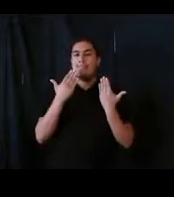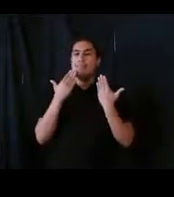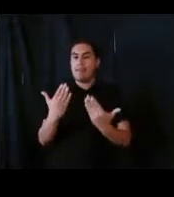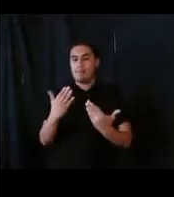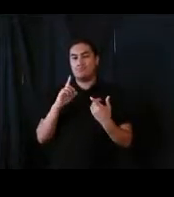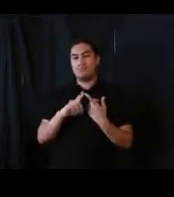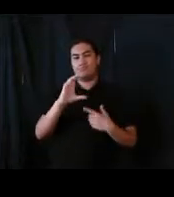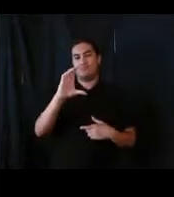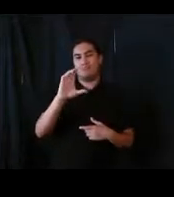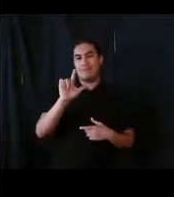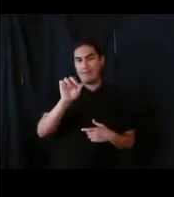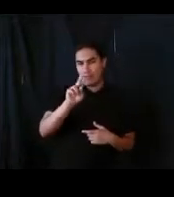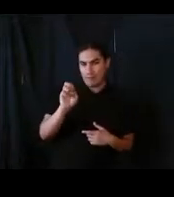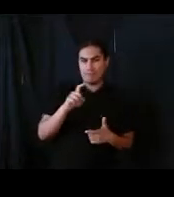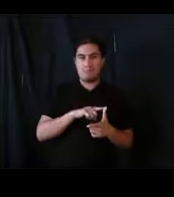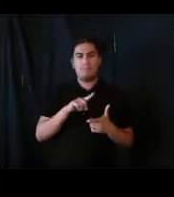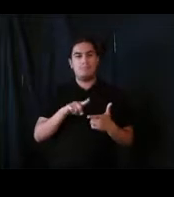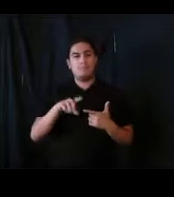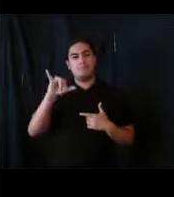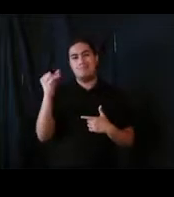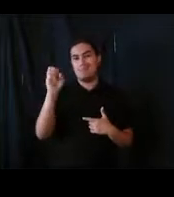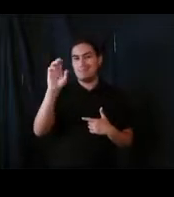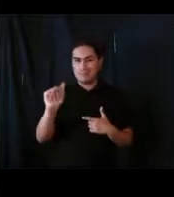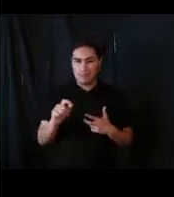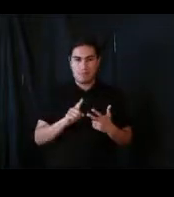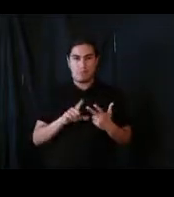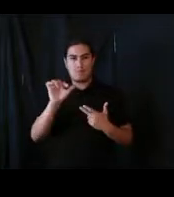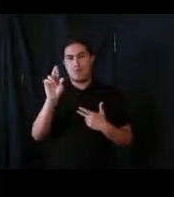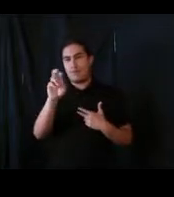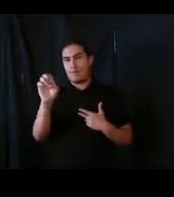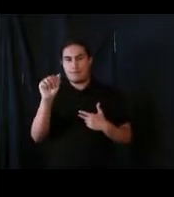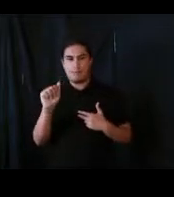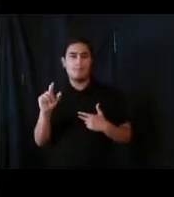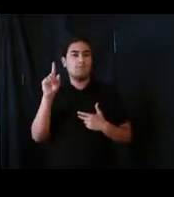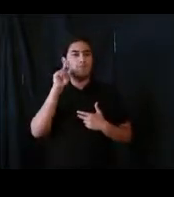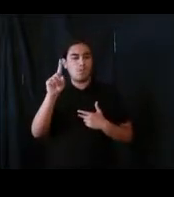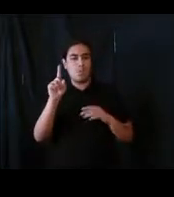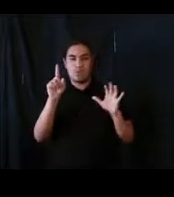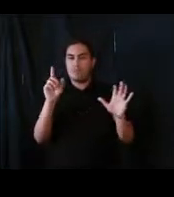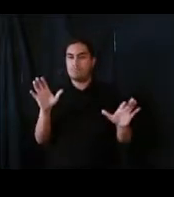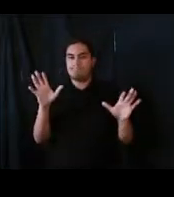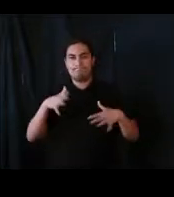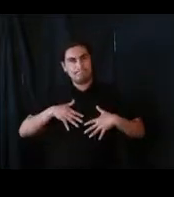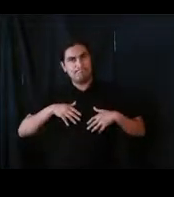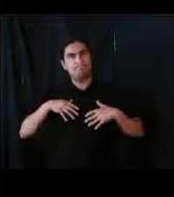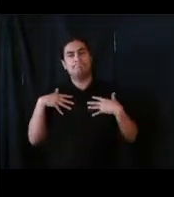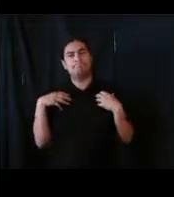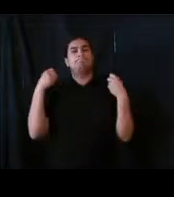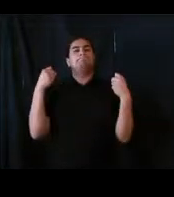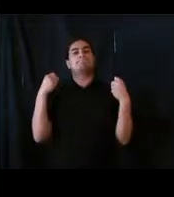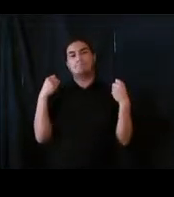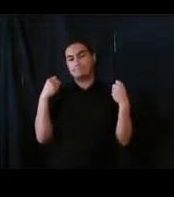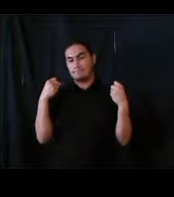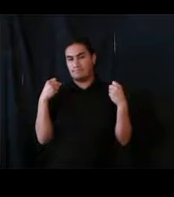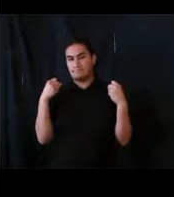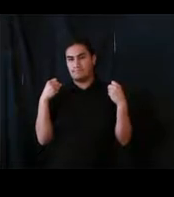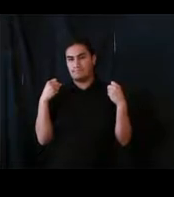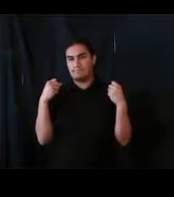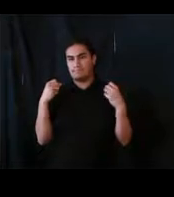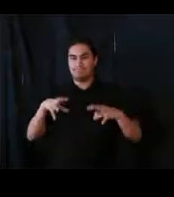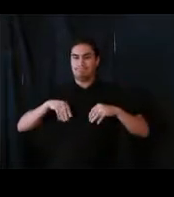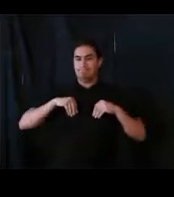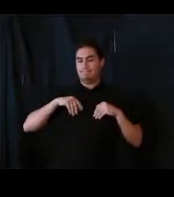to carolyn jessica and lorena for stepping up uh for the community and uh being the vehicle for voices from the community